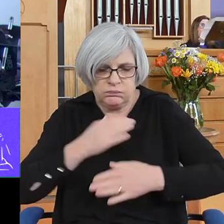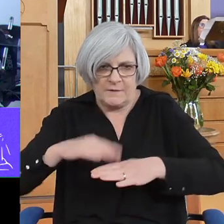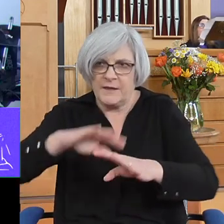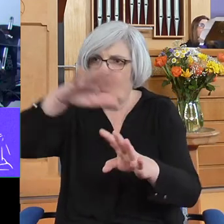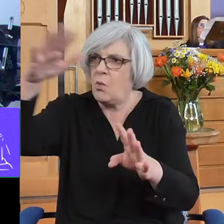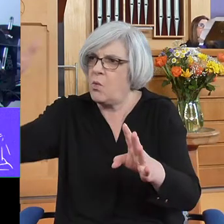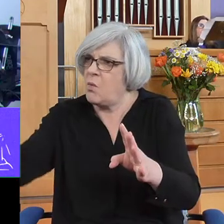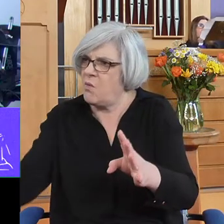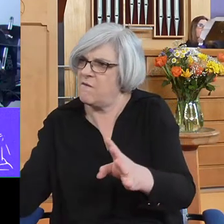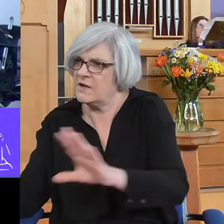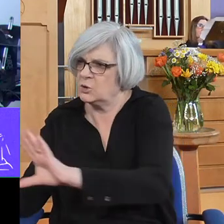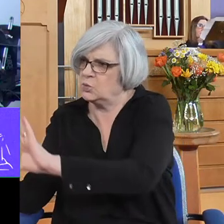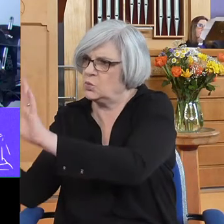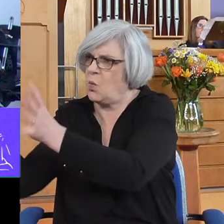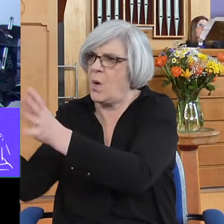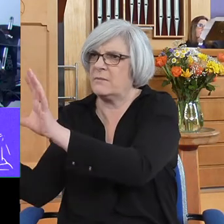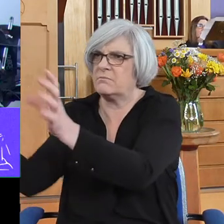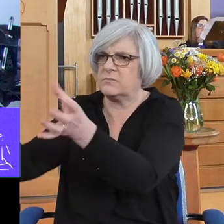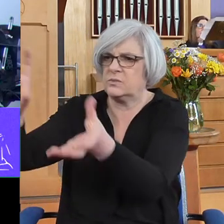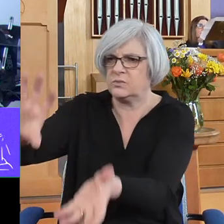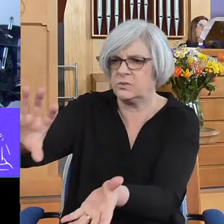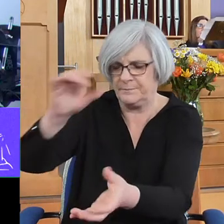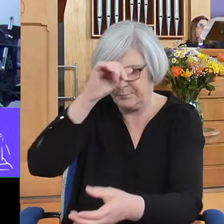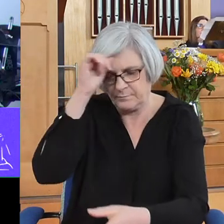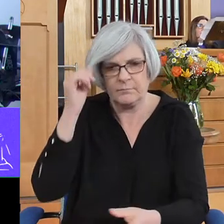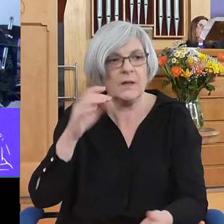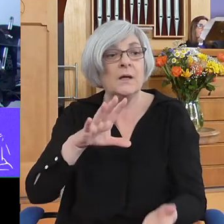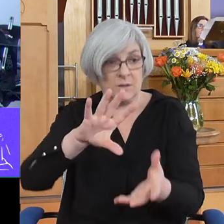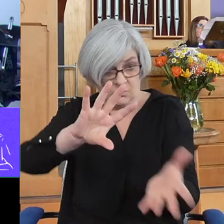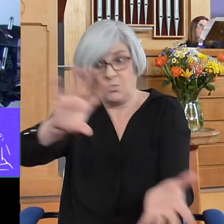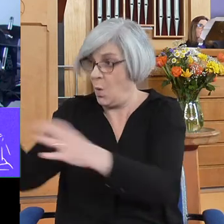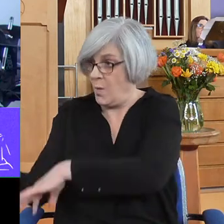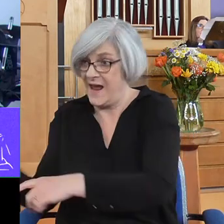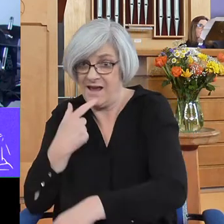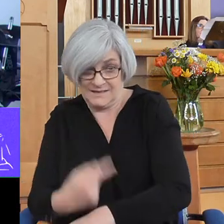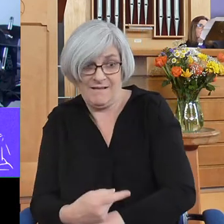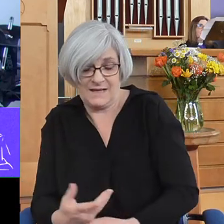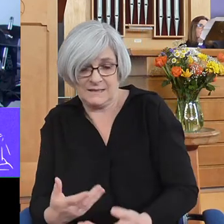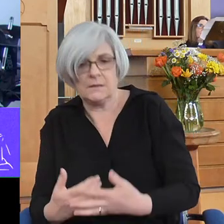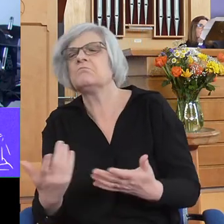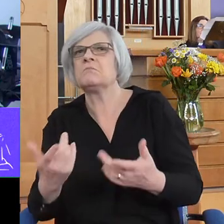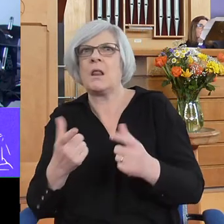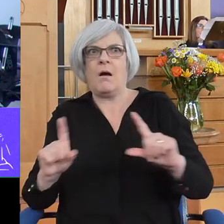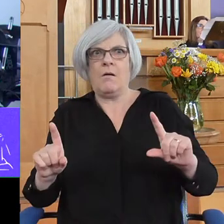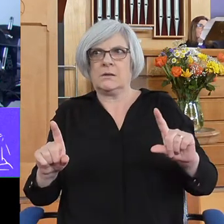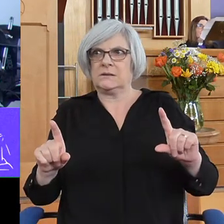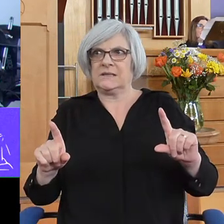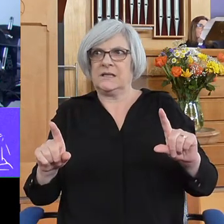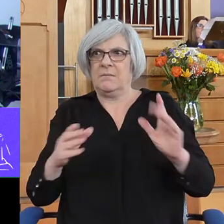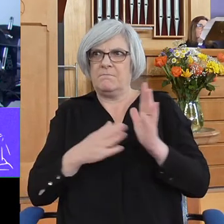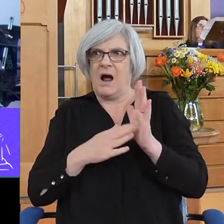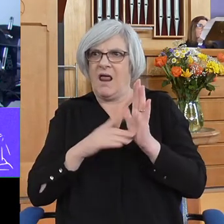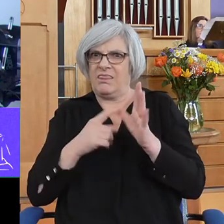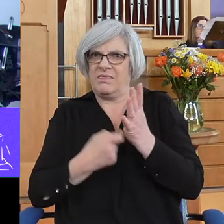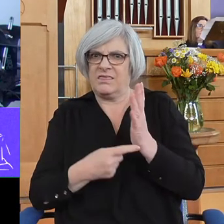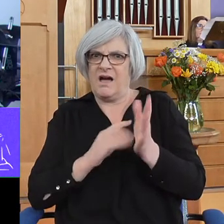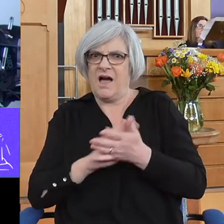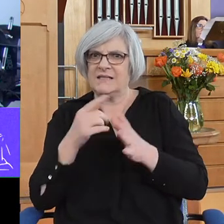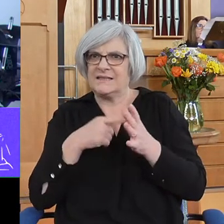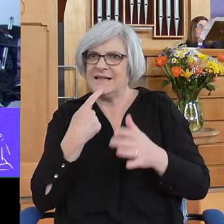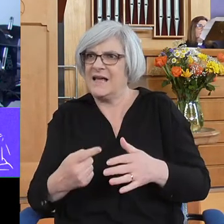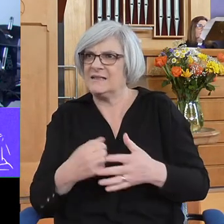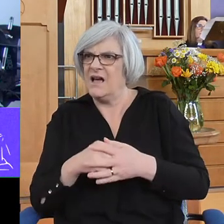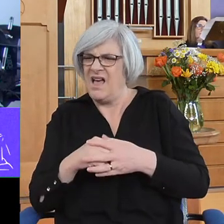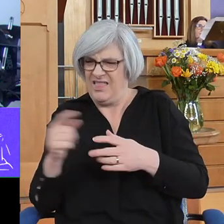with a stone laid across the entrance. Take away the stone, he said. But Lord, said Martha, the sister of the dead man, by